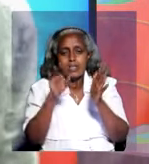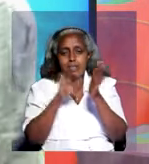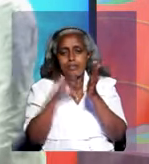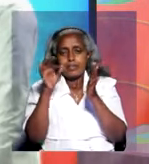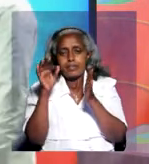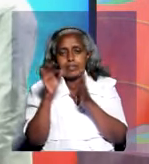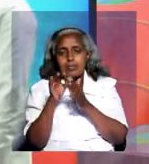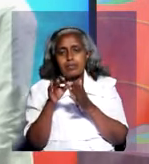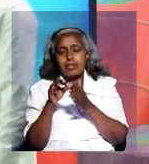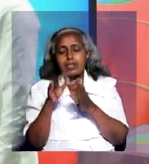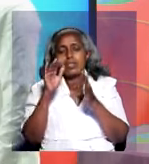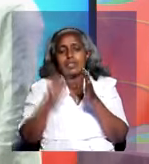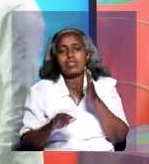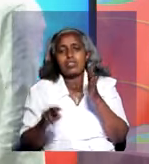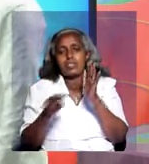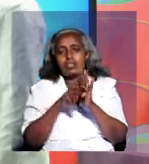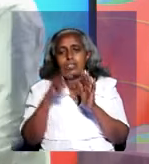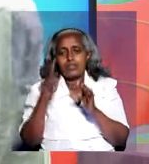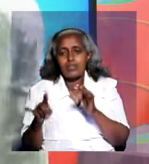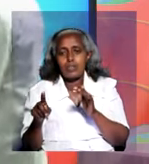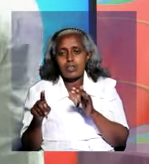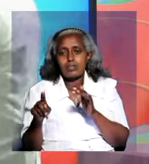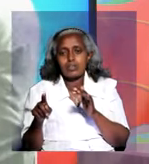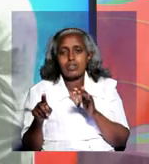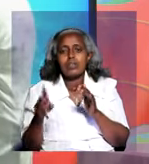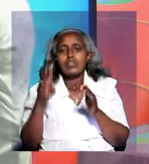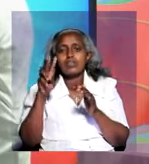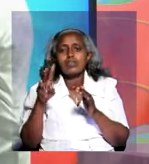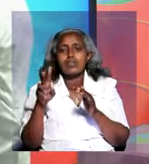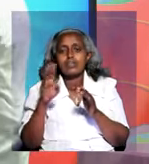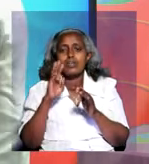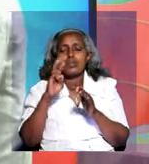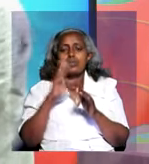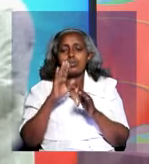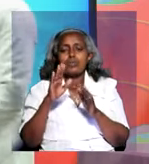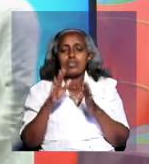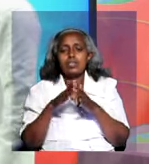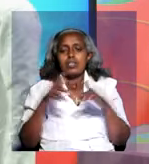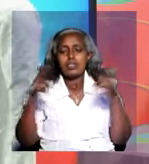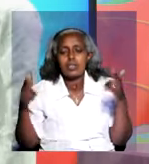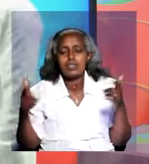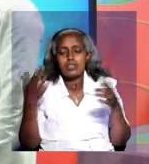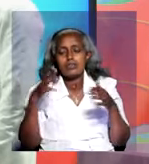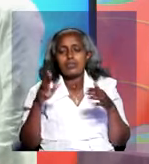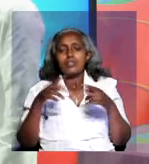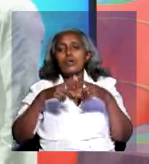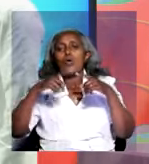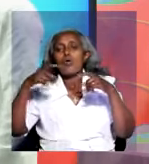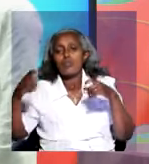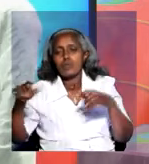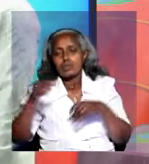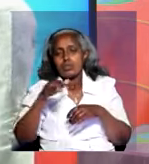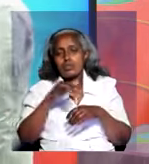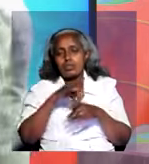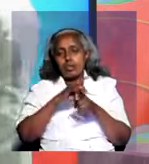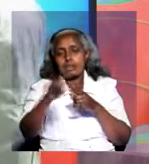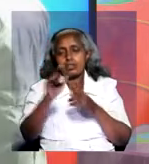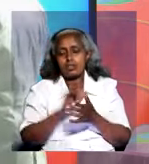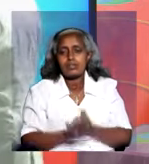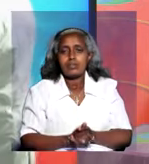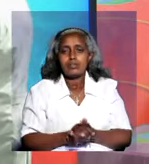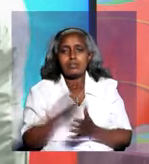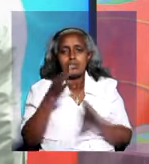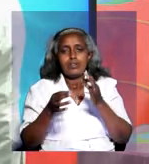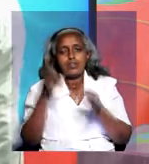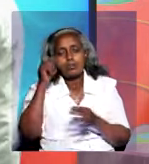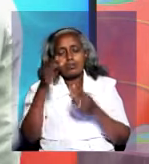number less than negative 1, the vector will be enlarged but in opposite direction. If